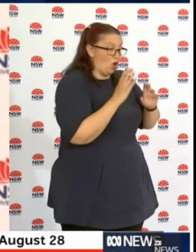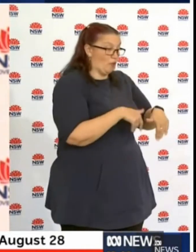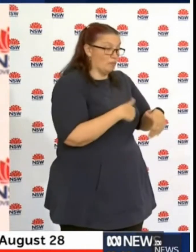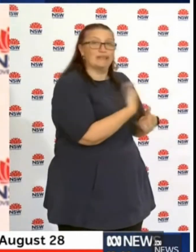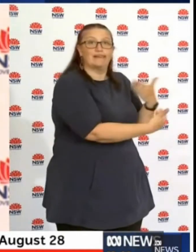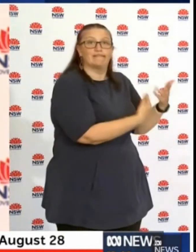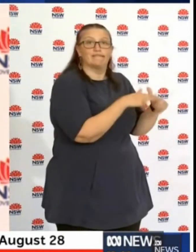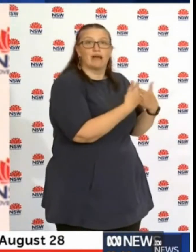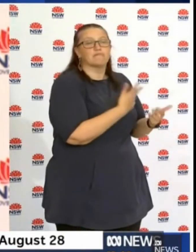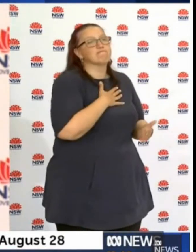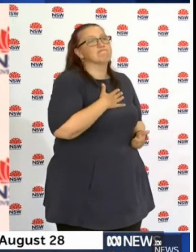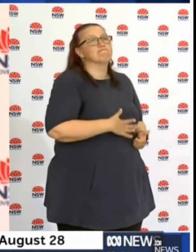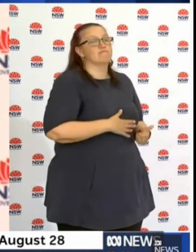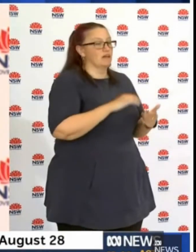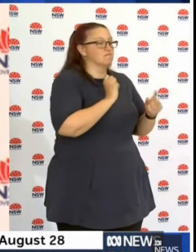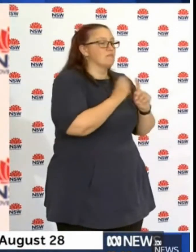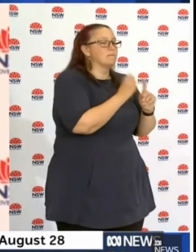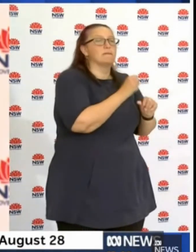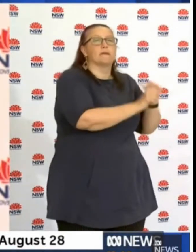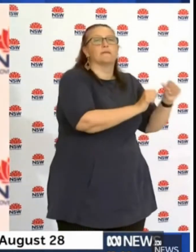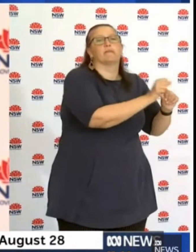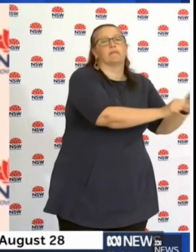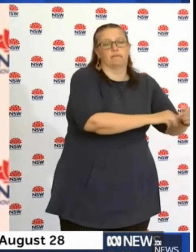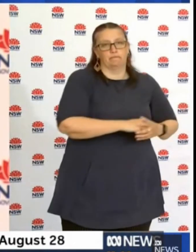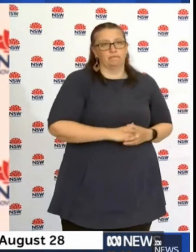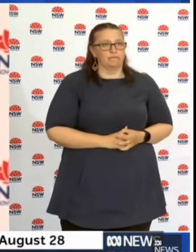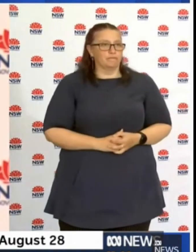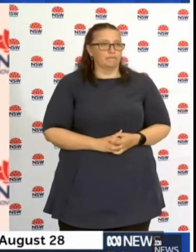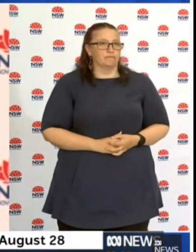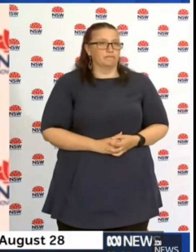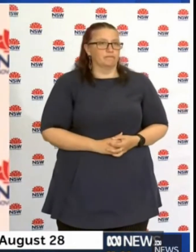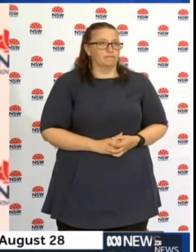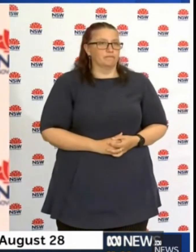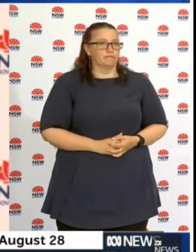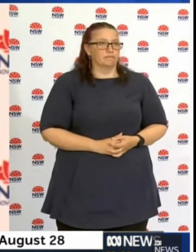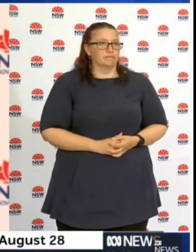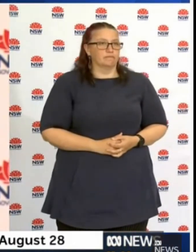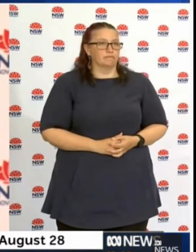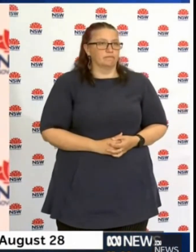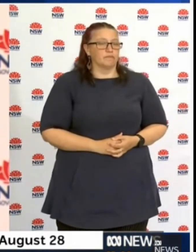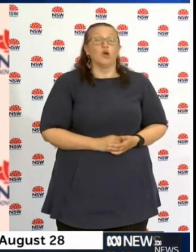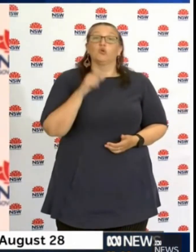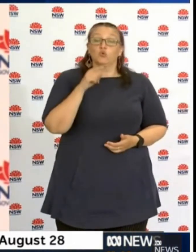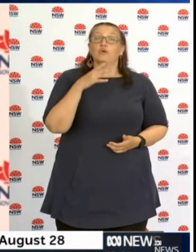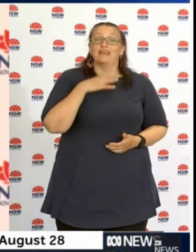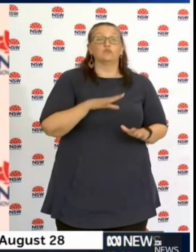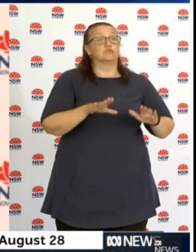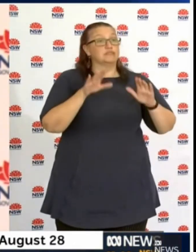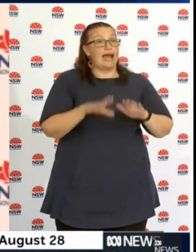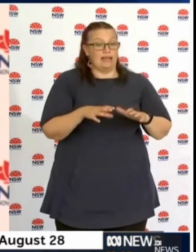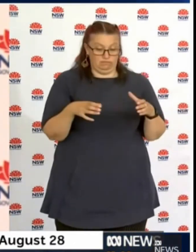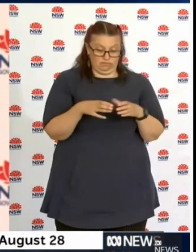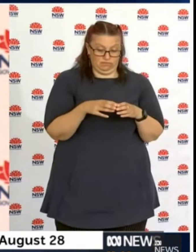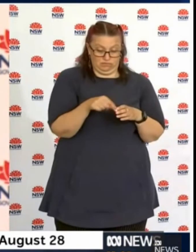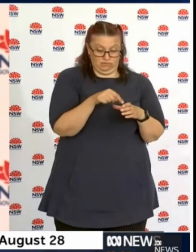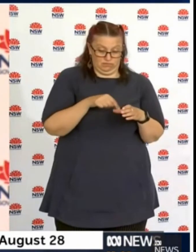infection. The one thing we can do as individuals is stay within our family unit, because if we have not had any further